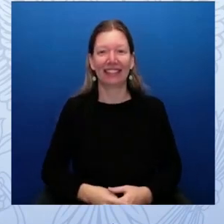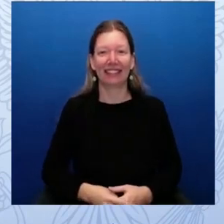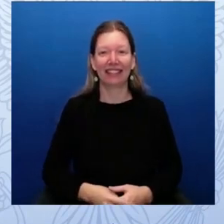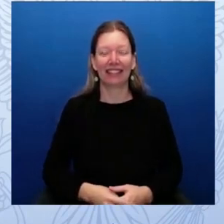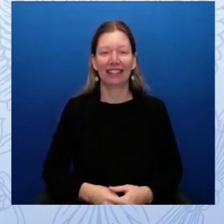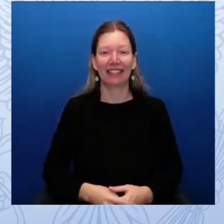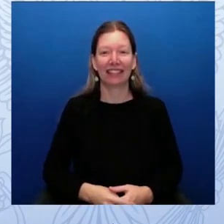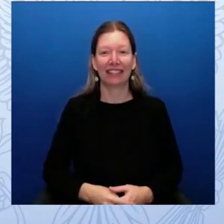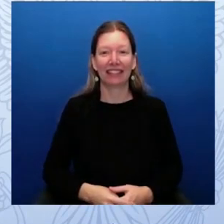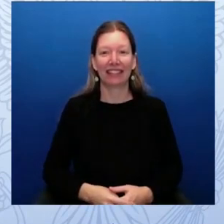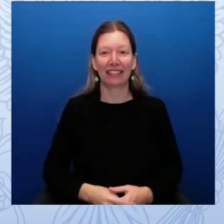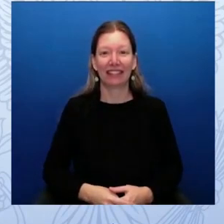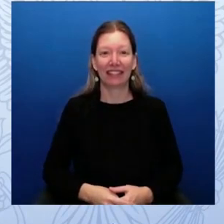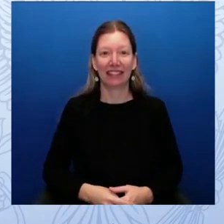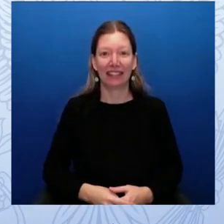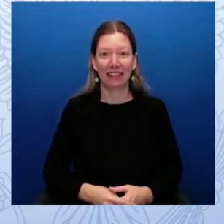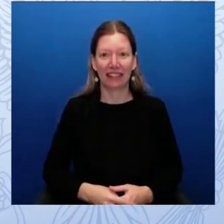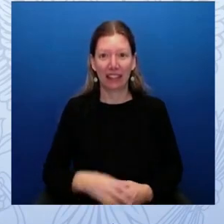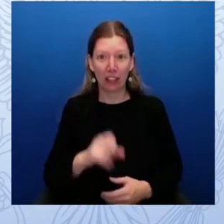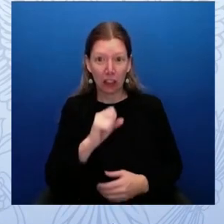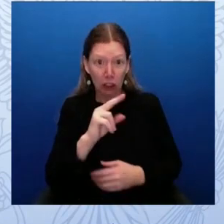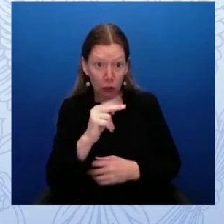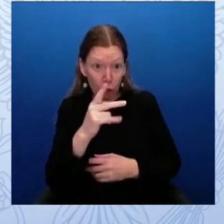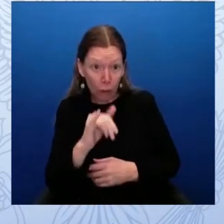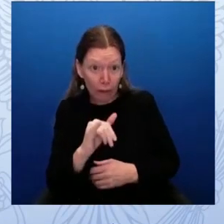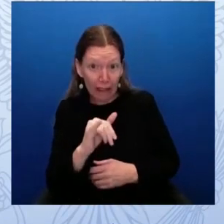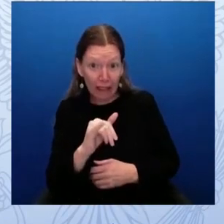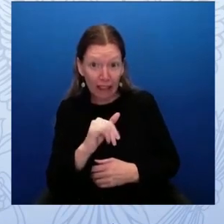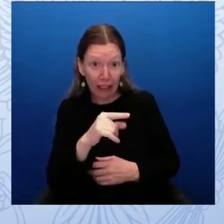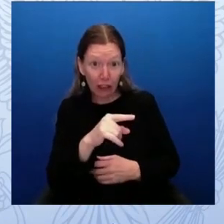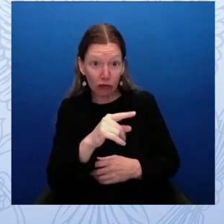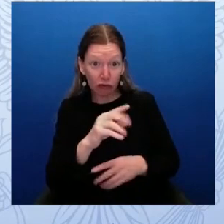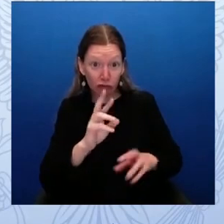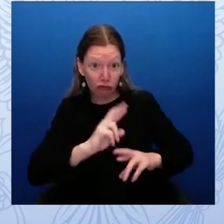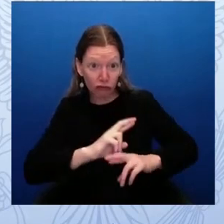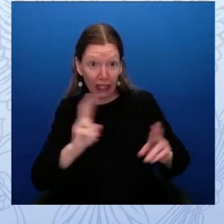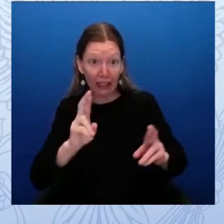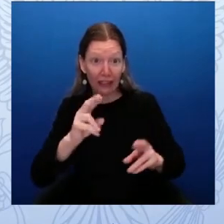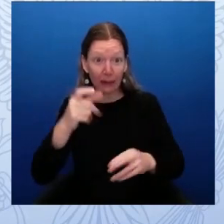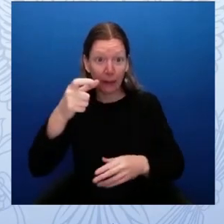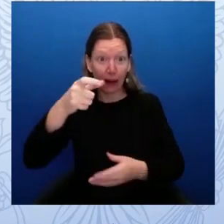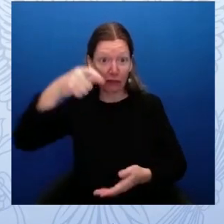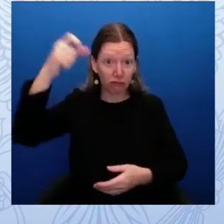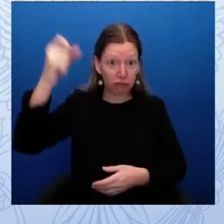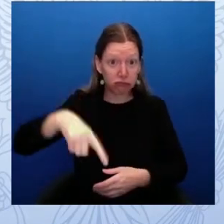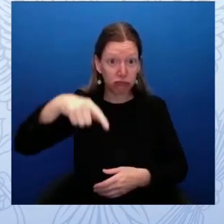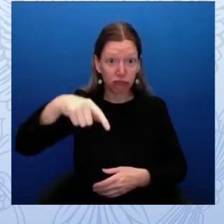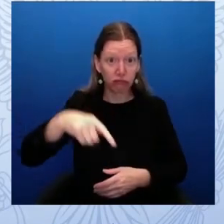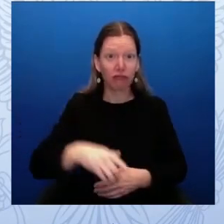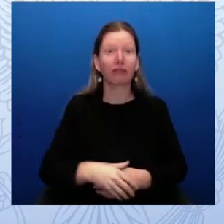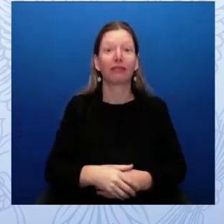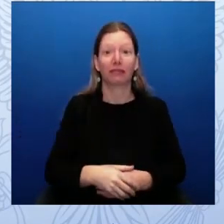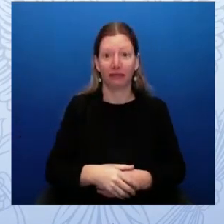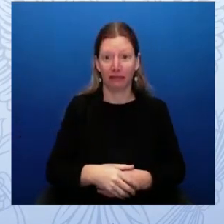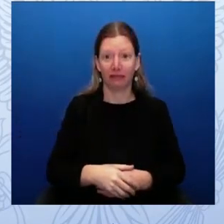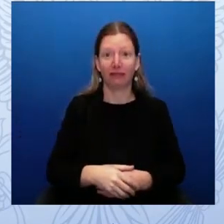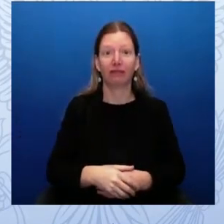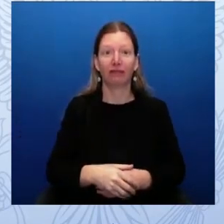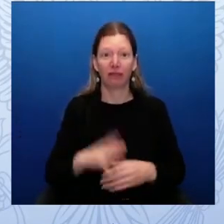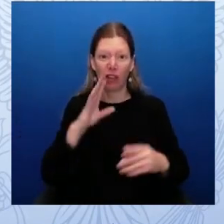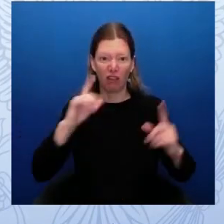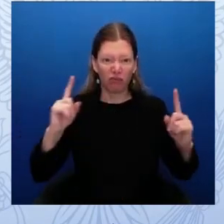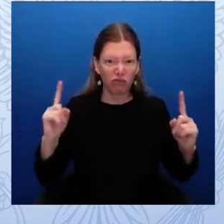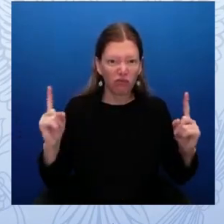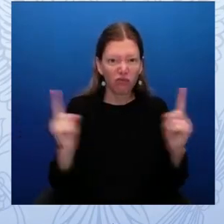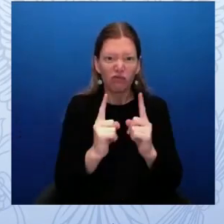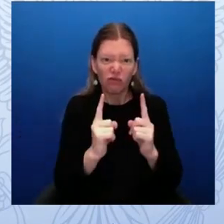Snoopy, you ready to do the puck drop? Oh, yeah. It's going to be a face-up, guys. I don't know. You're up against Snoopy. This is going to be hard.